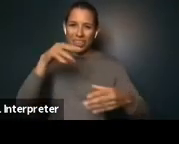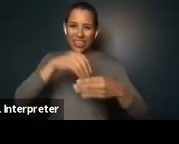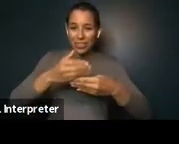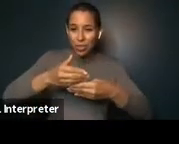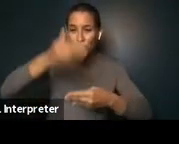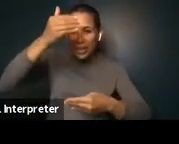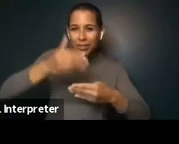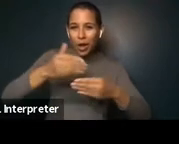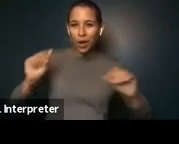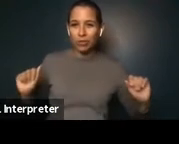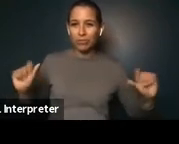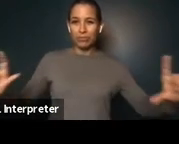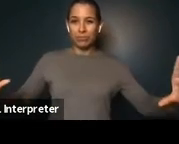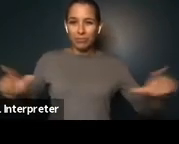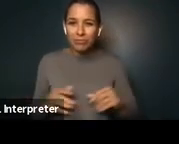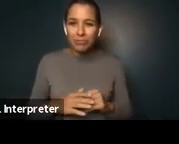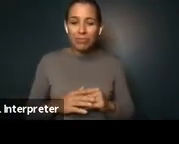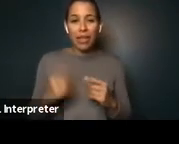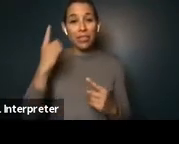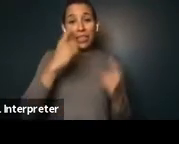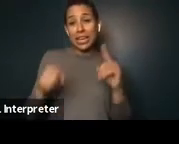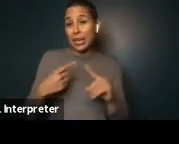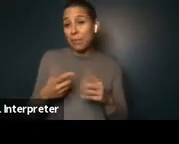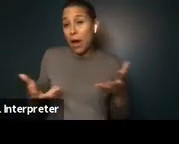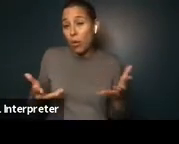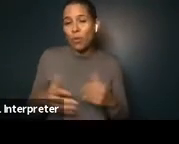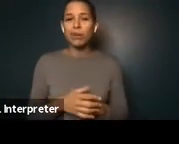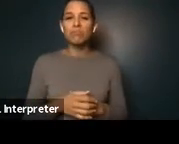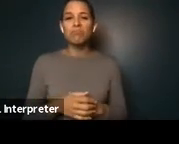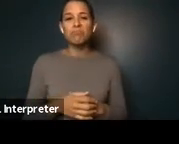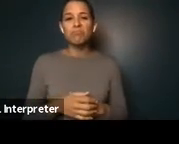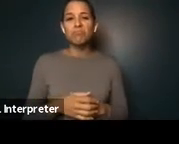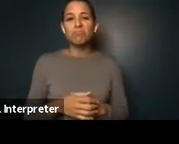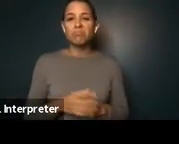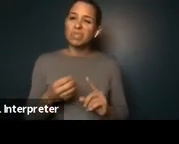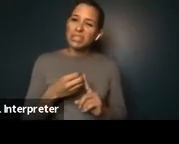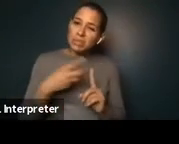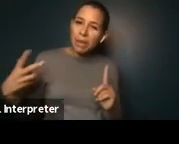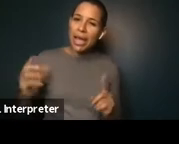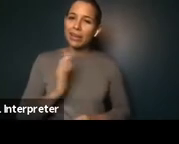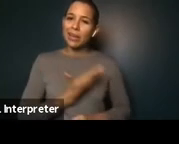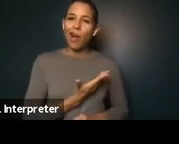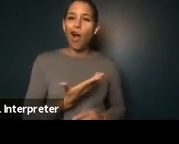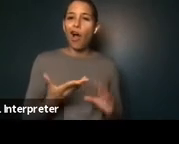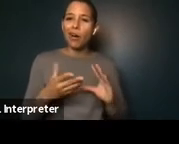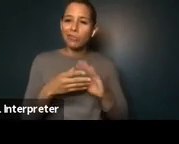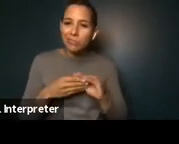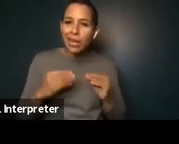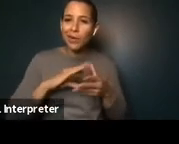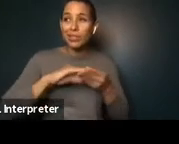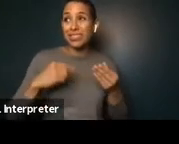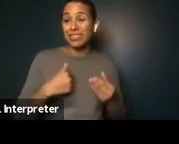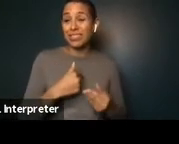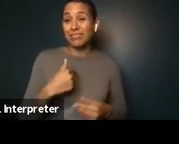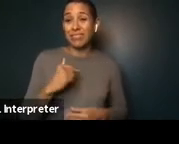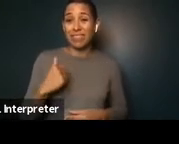about expanding the, the narratives that we, um, we're living with right